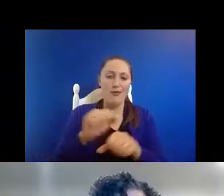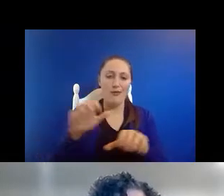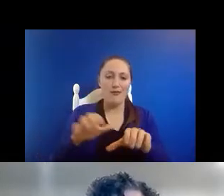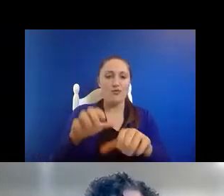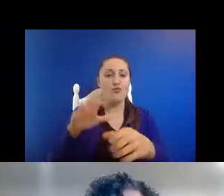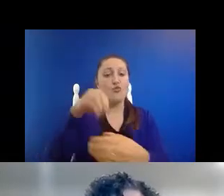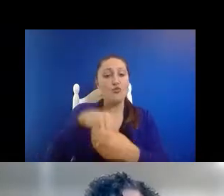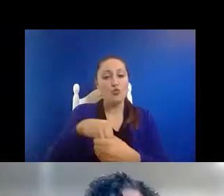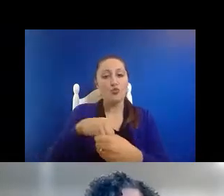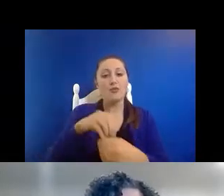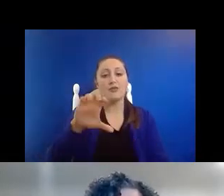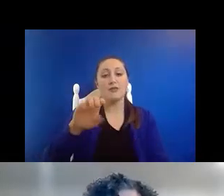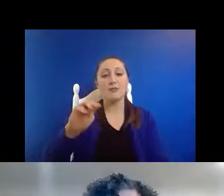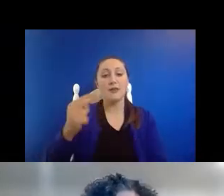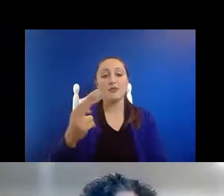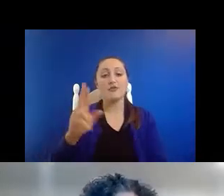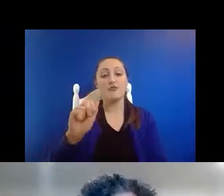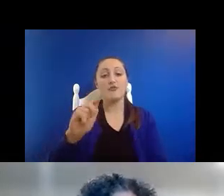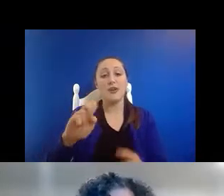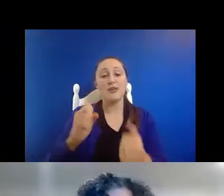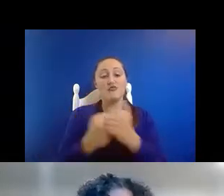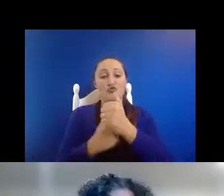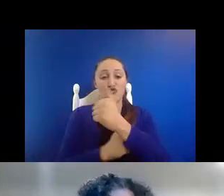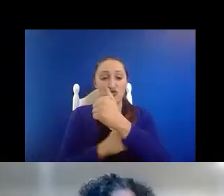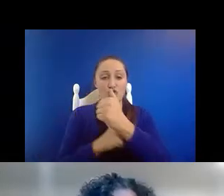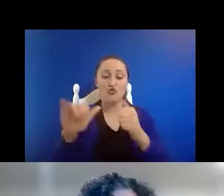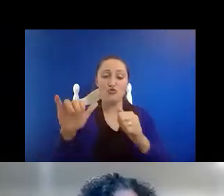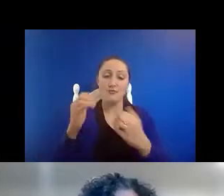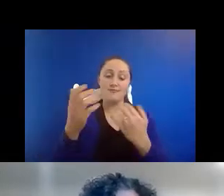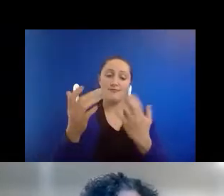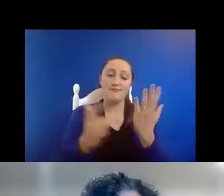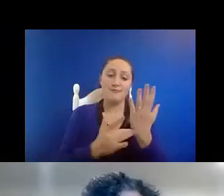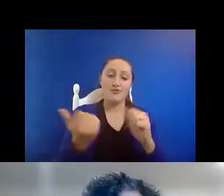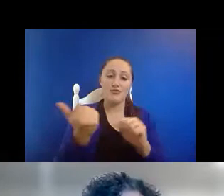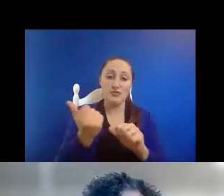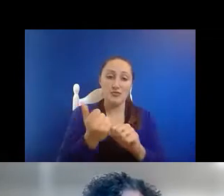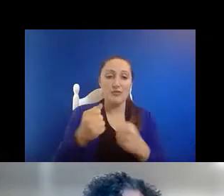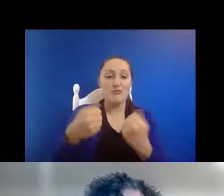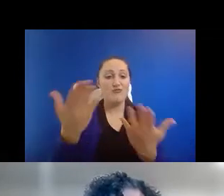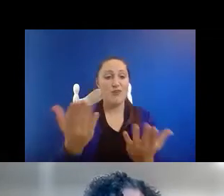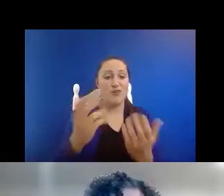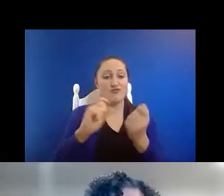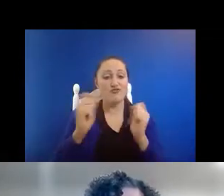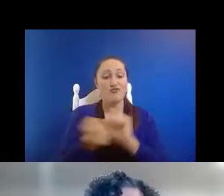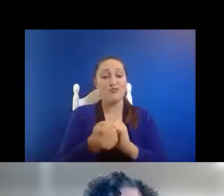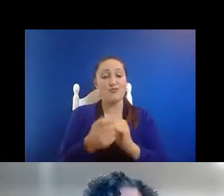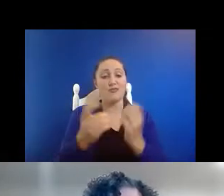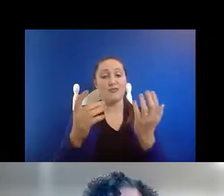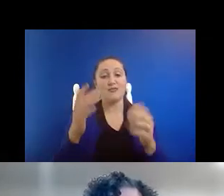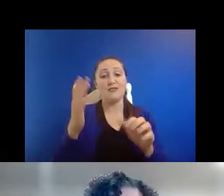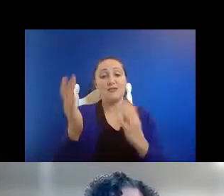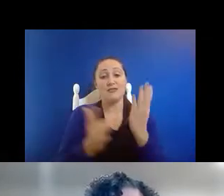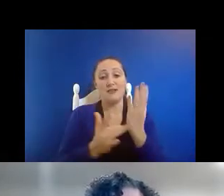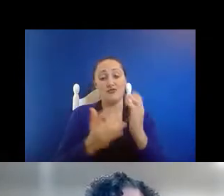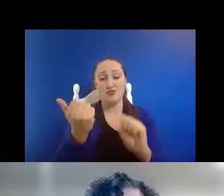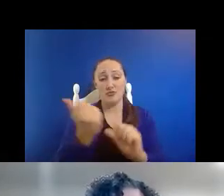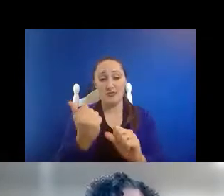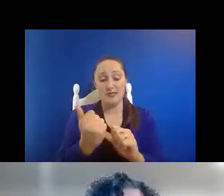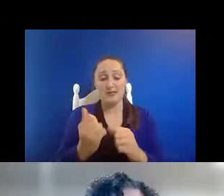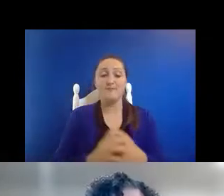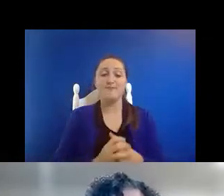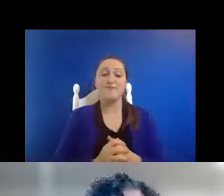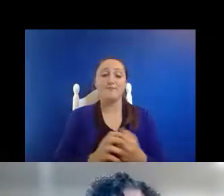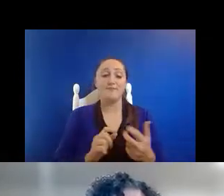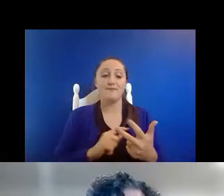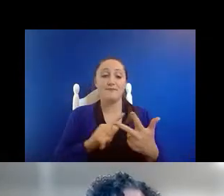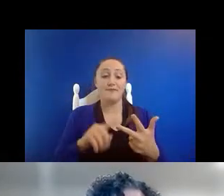restructuring technical assistance, and also for provider transformation technical assistance. And then finally, the